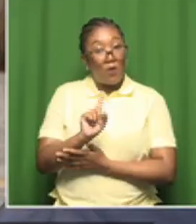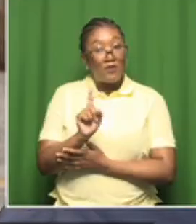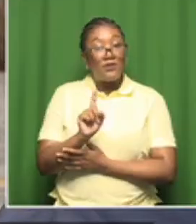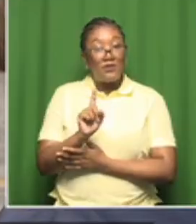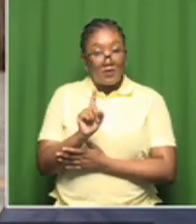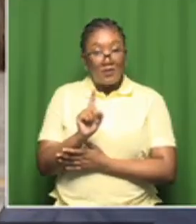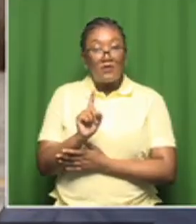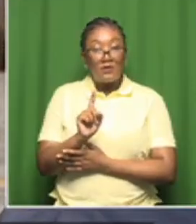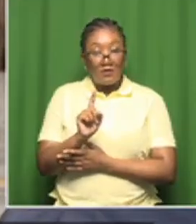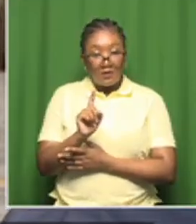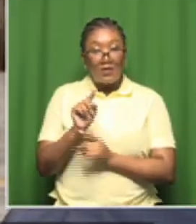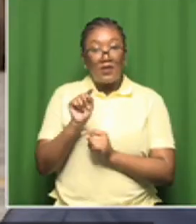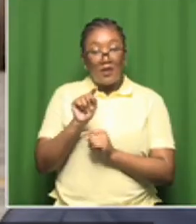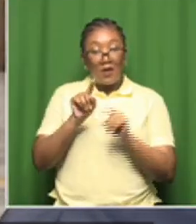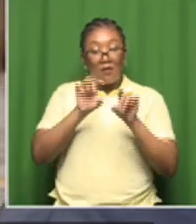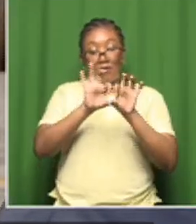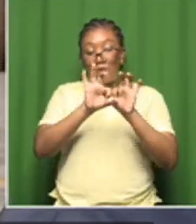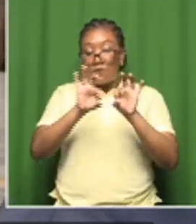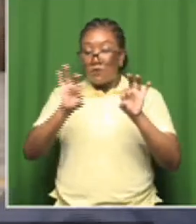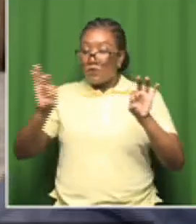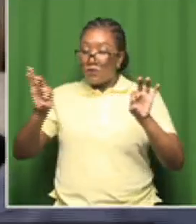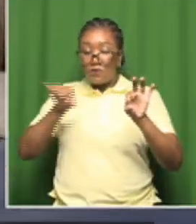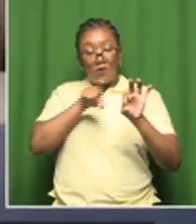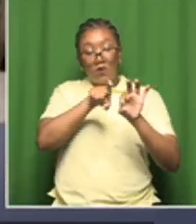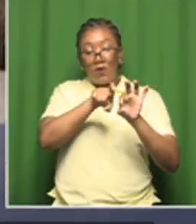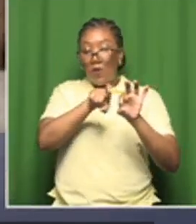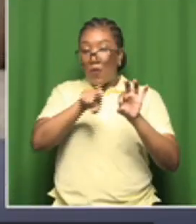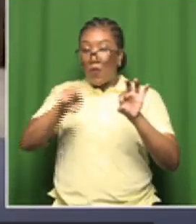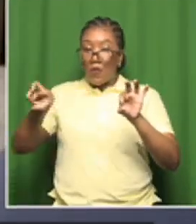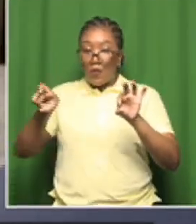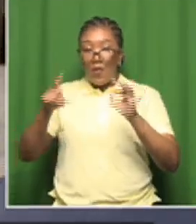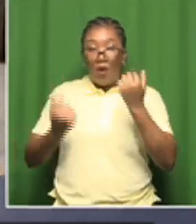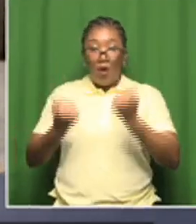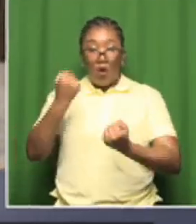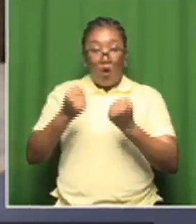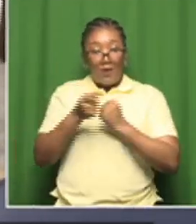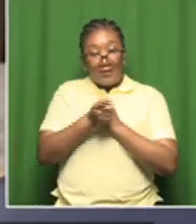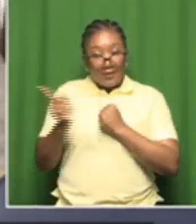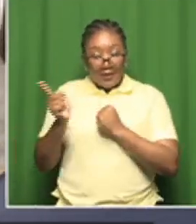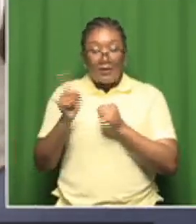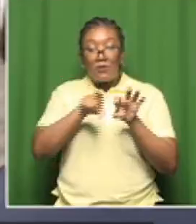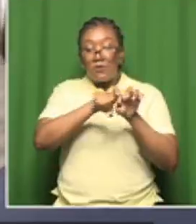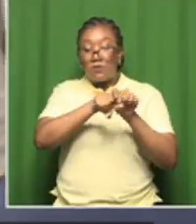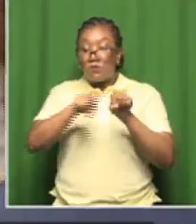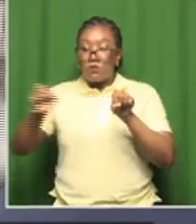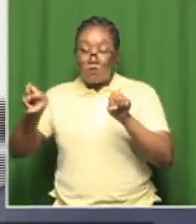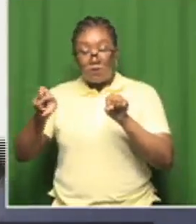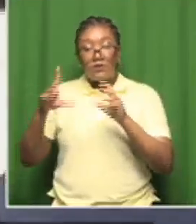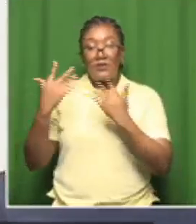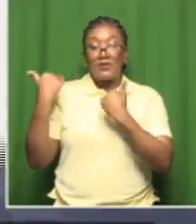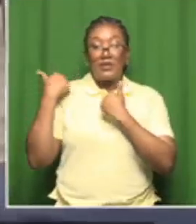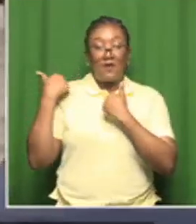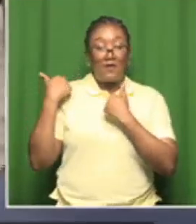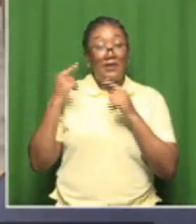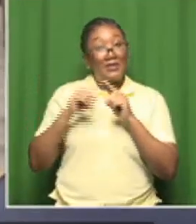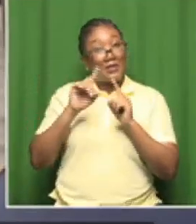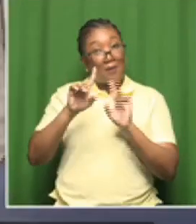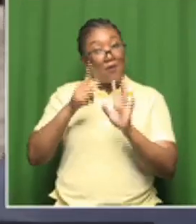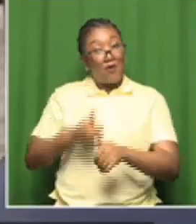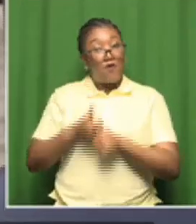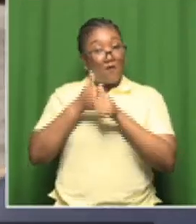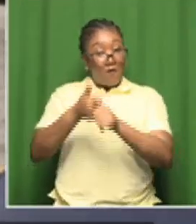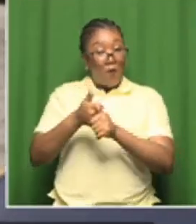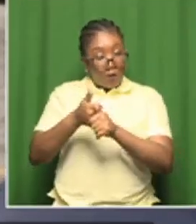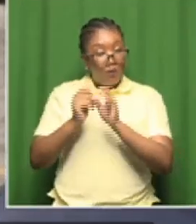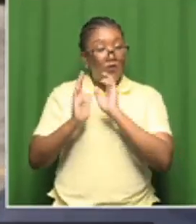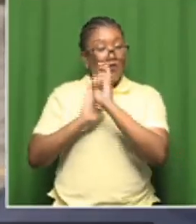that the cable cars are safe to operate. Yes, of course, that's very important. And you operate according to a Swiss standard. That's vital.